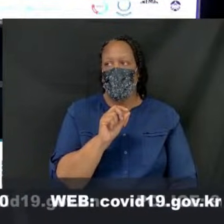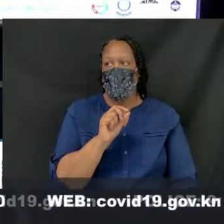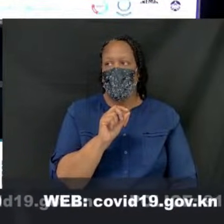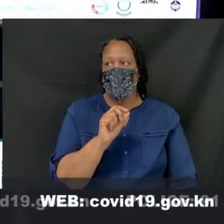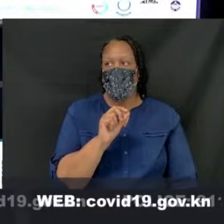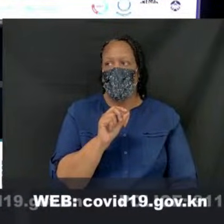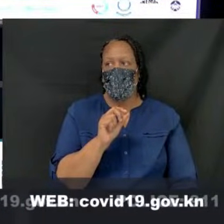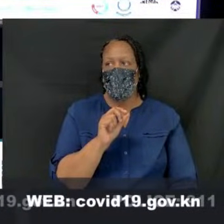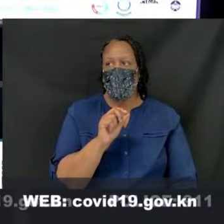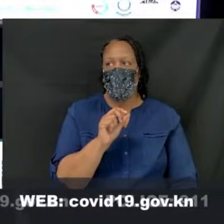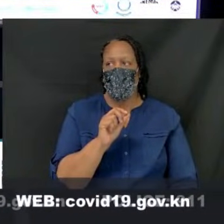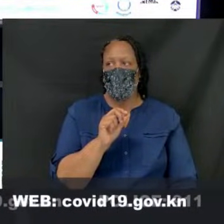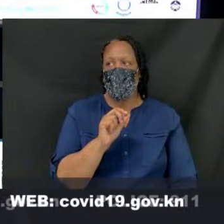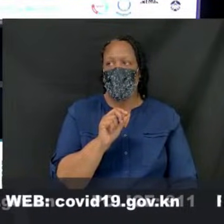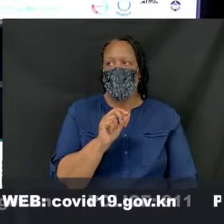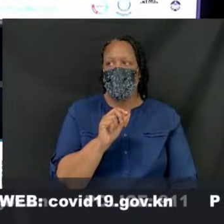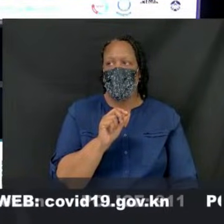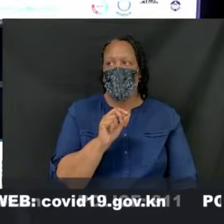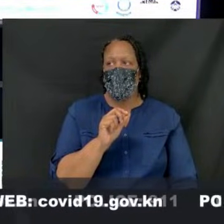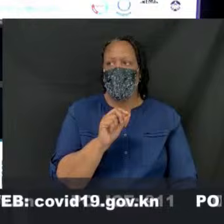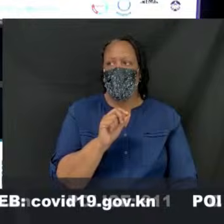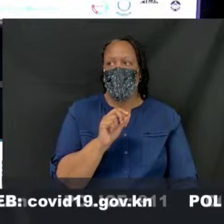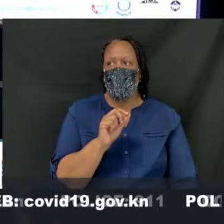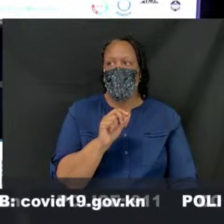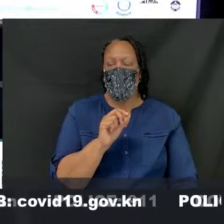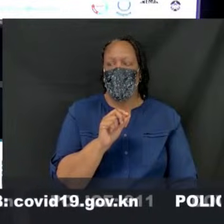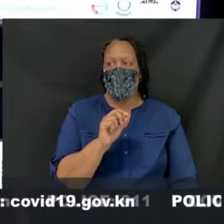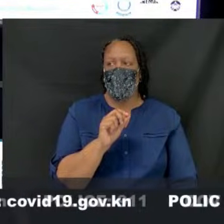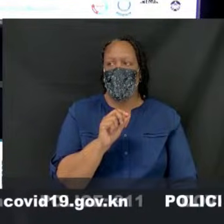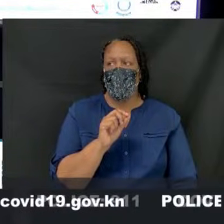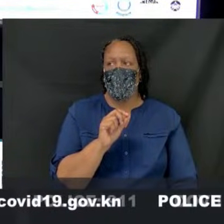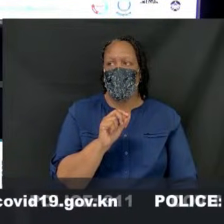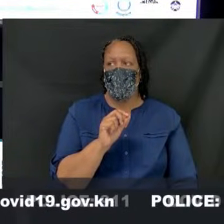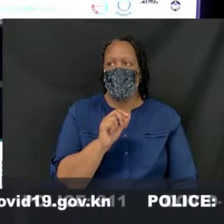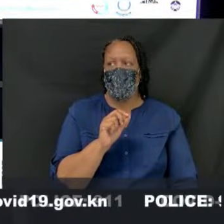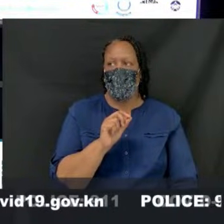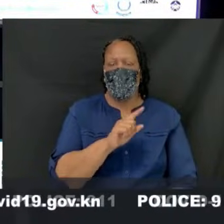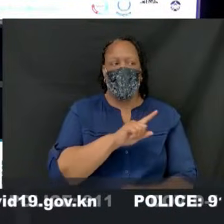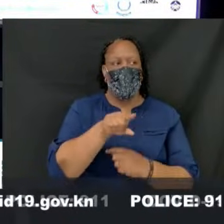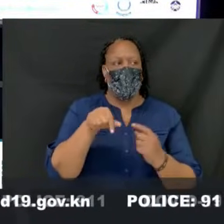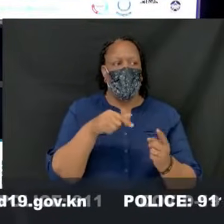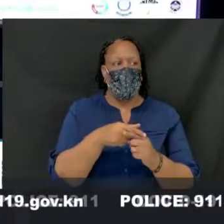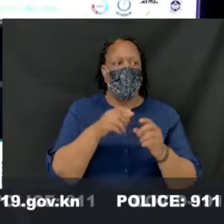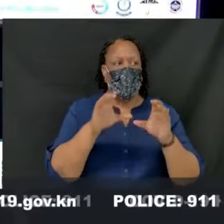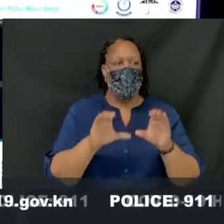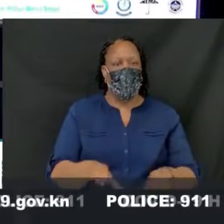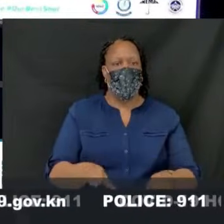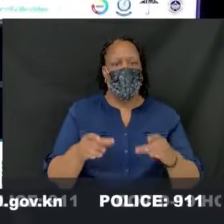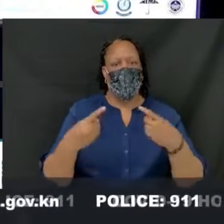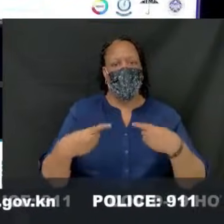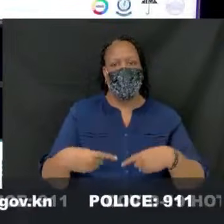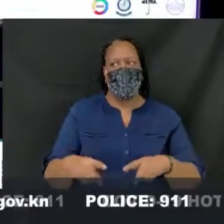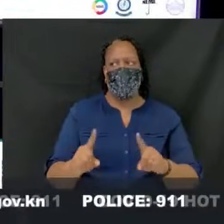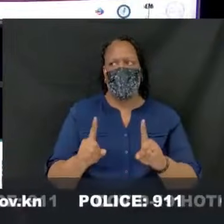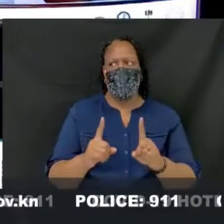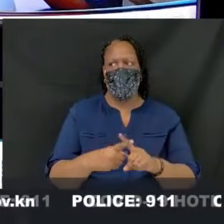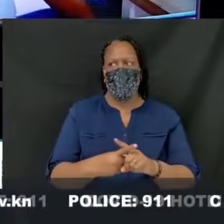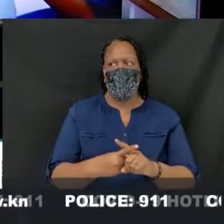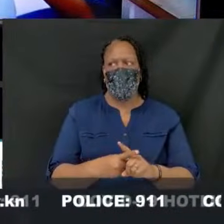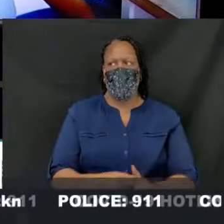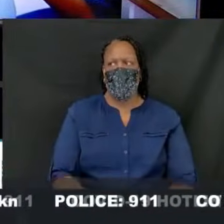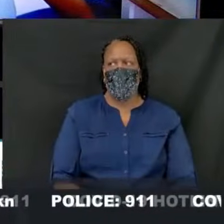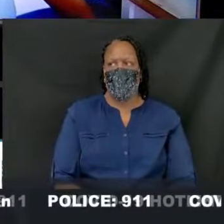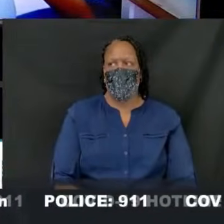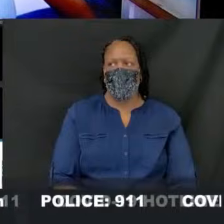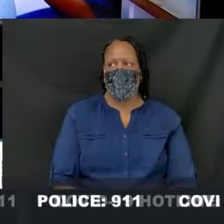earliest date on which I can return to the health center to receive my second dose. I am due to